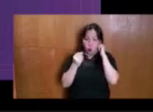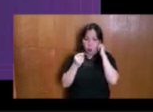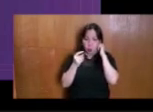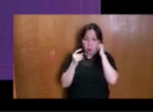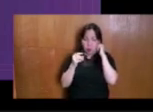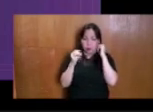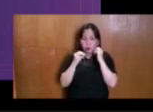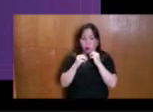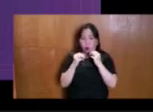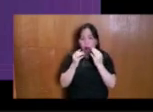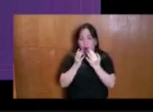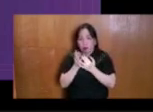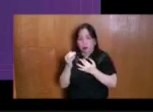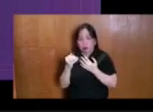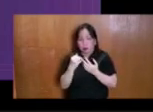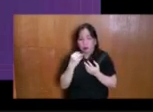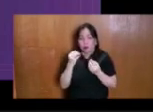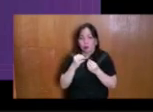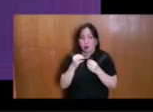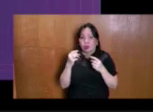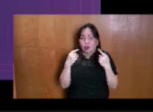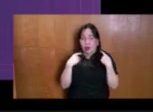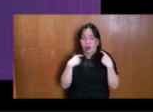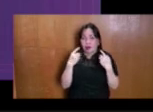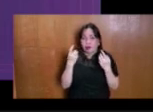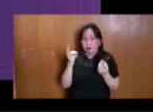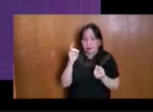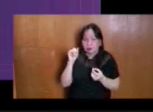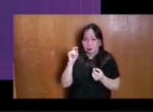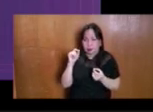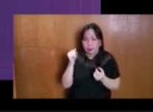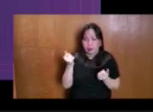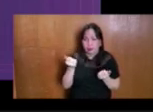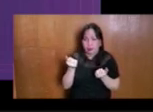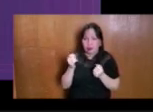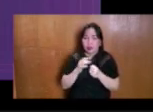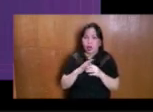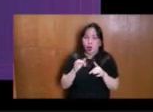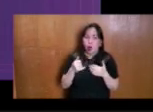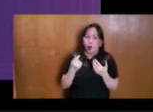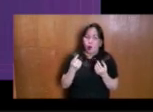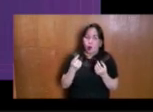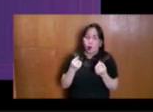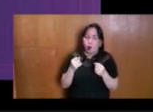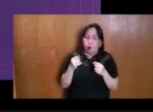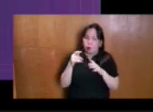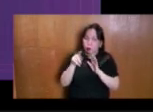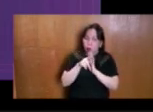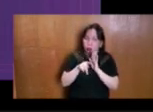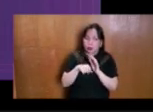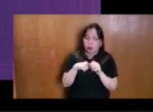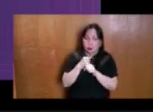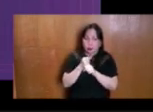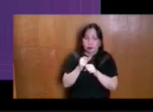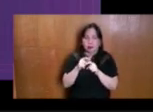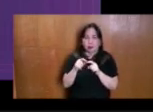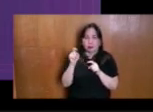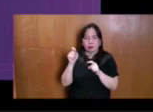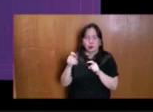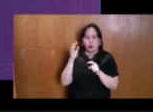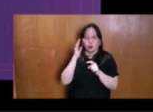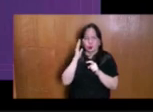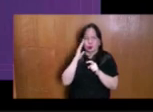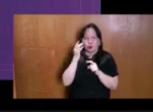be more transparent, bombard people with data, you know, how we operate, the principles, the policies. But we should know